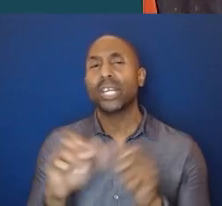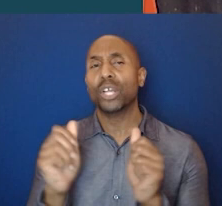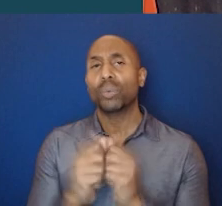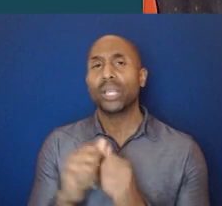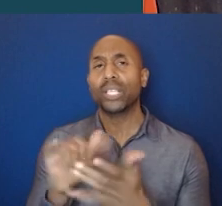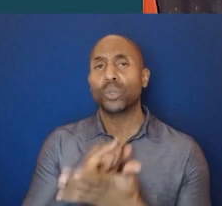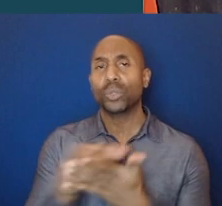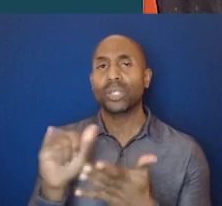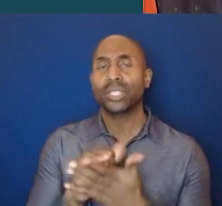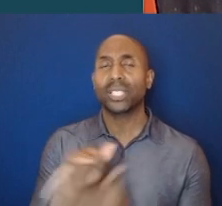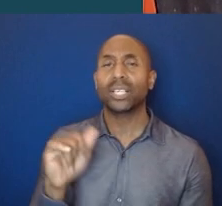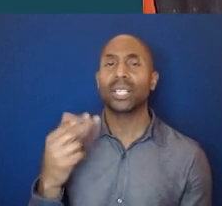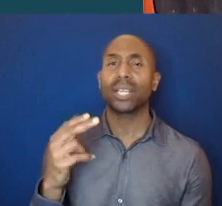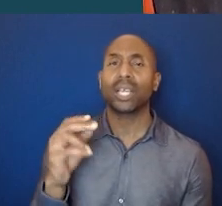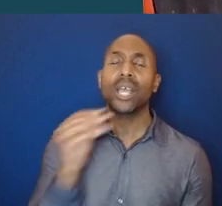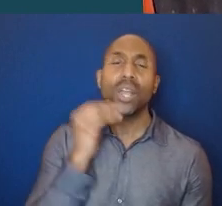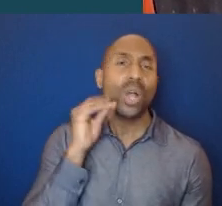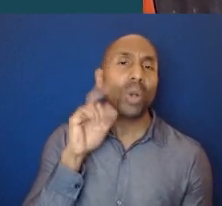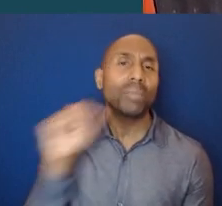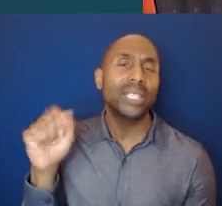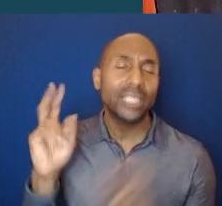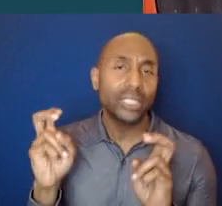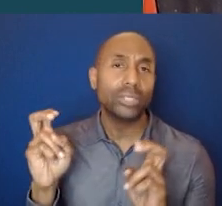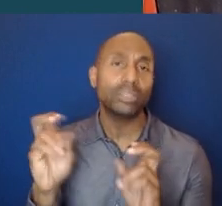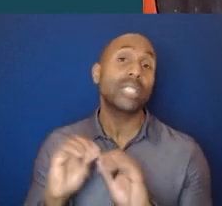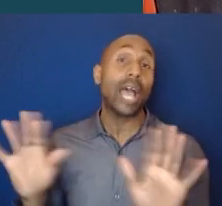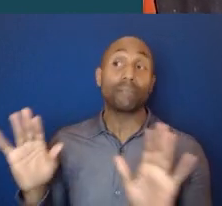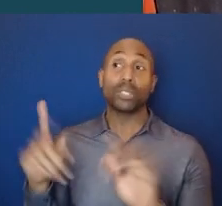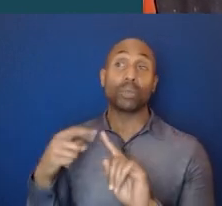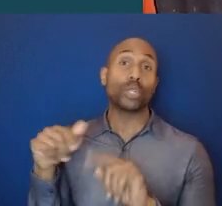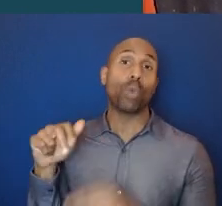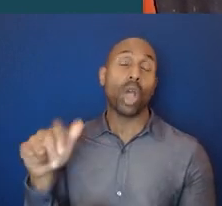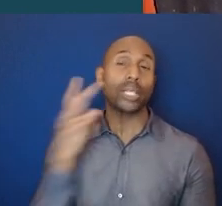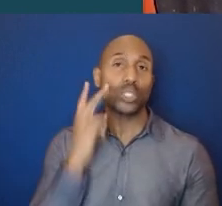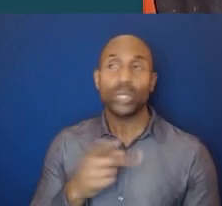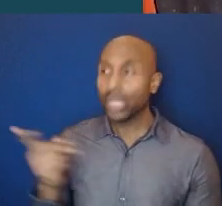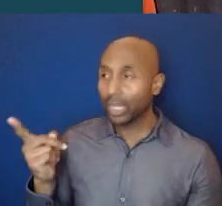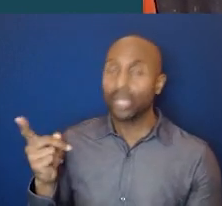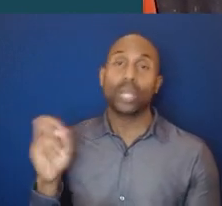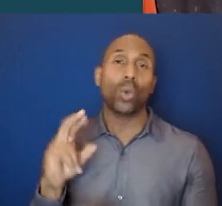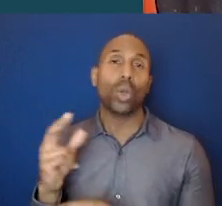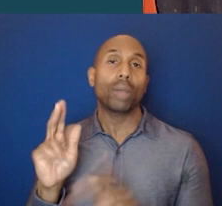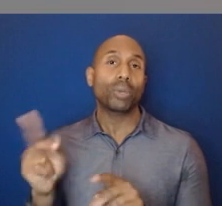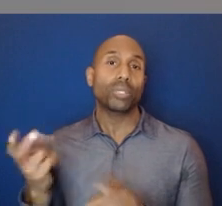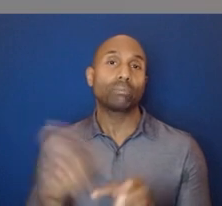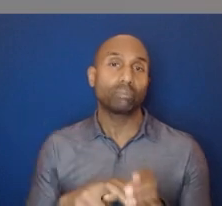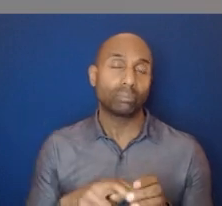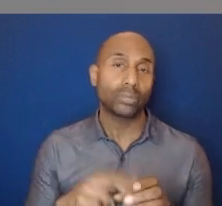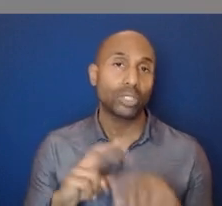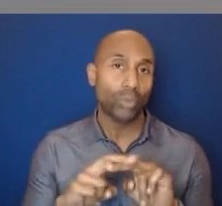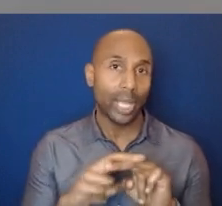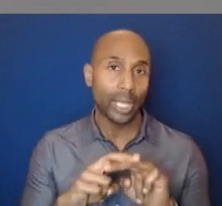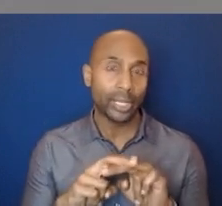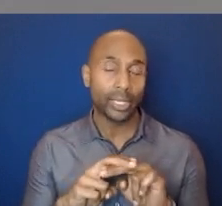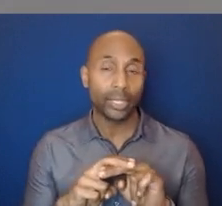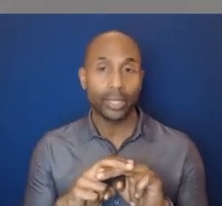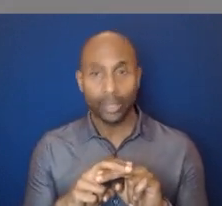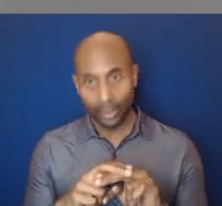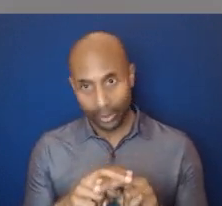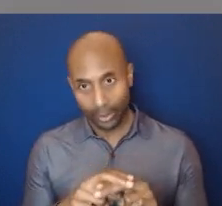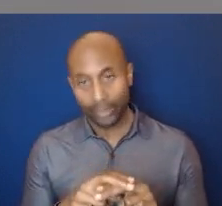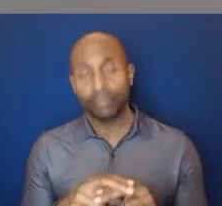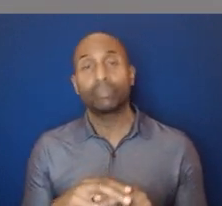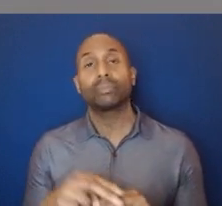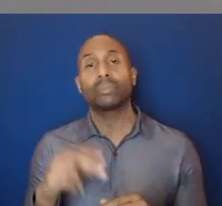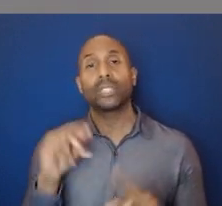or like get on any train. And as someone who goes to school in the city, I've noticed that some New York's of poorest and wealthiest neighborhoods are like a